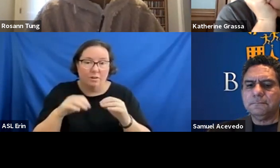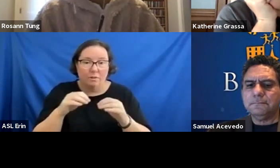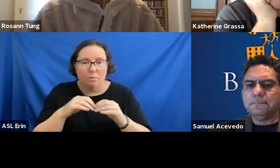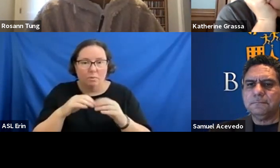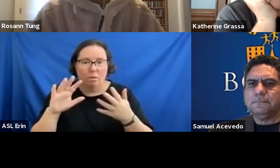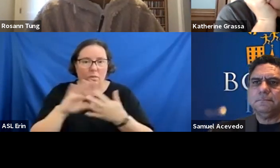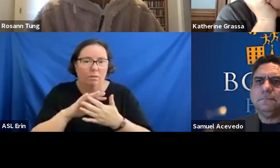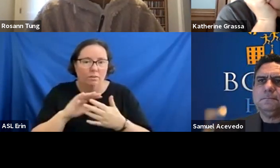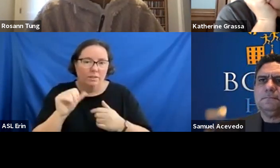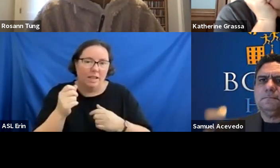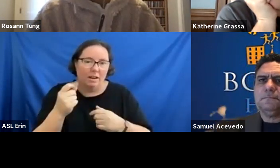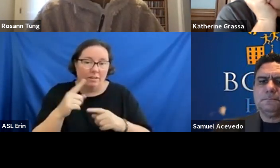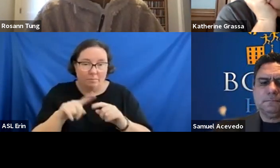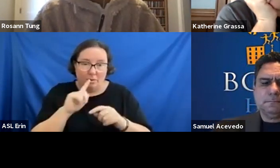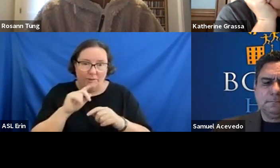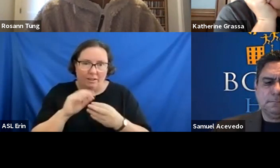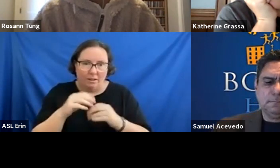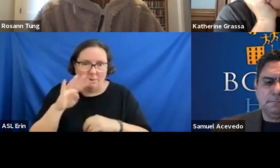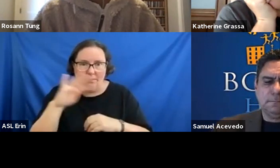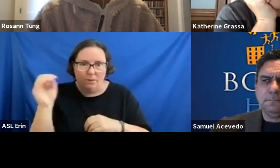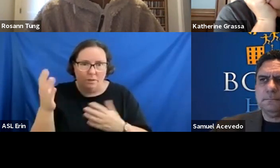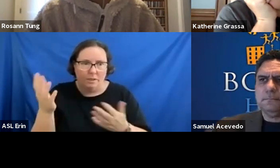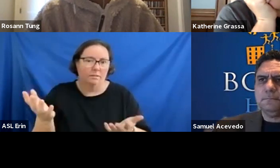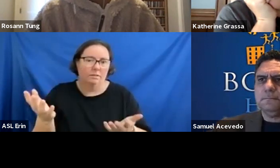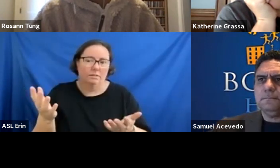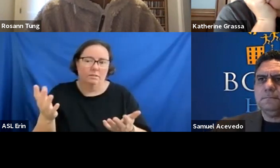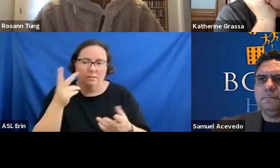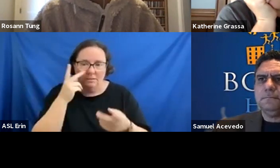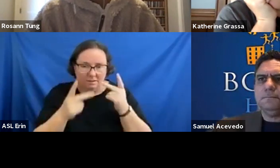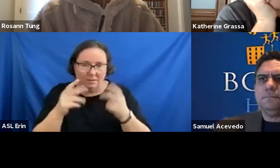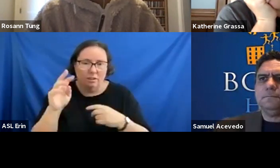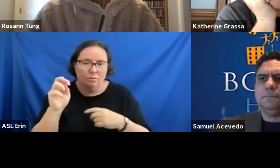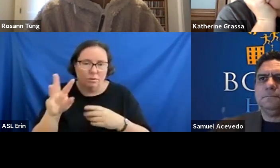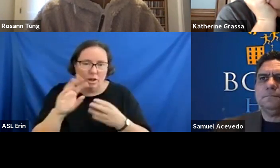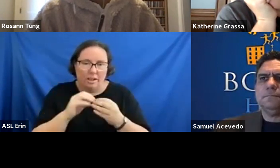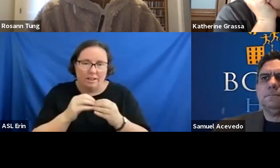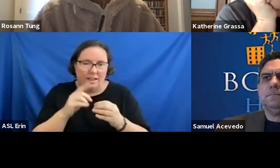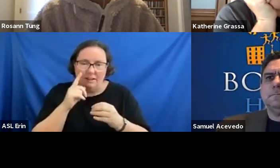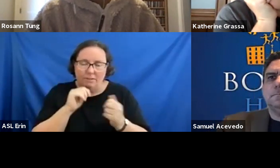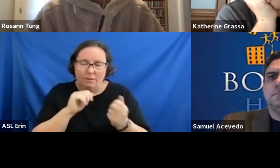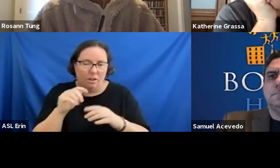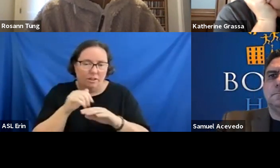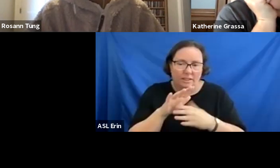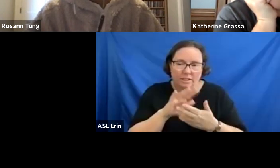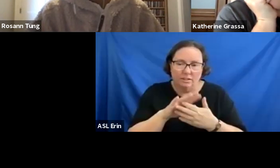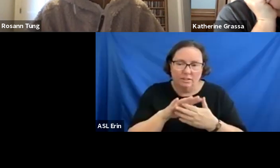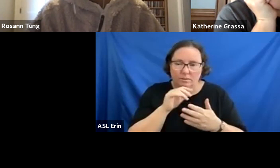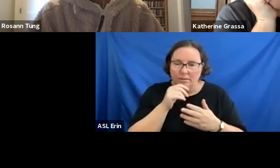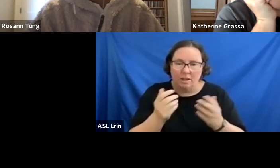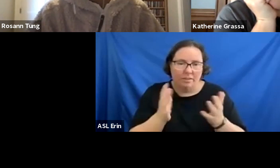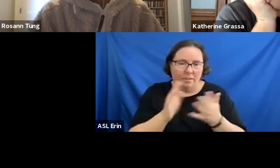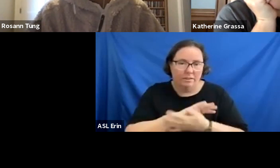is misleading if the real number is 40. So let's just see the raw data for all sending schools for recent years without the